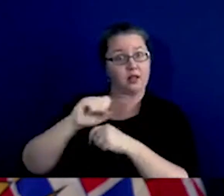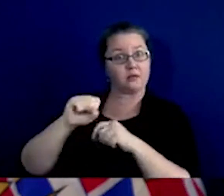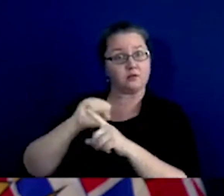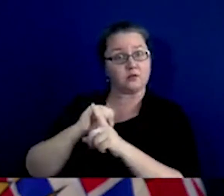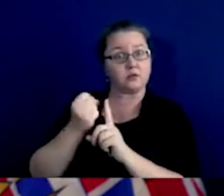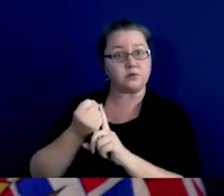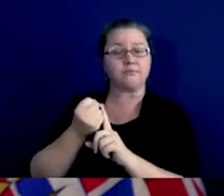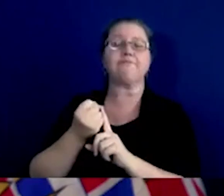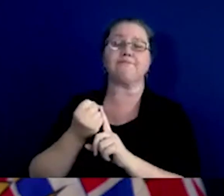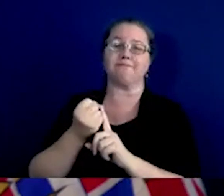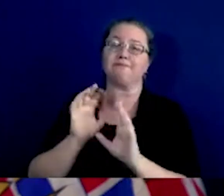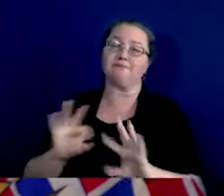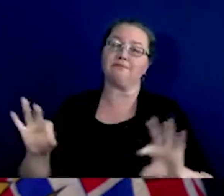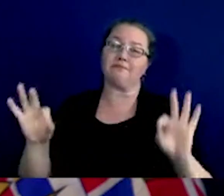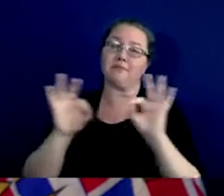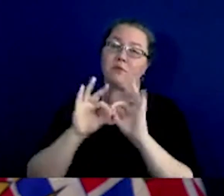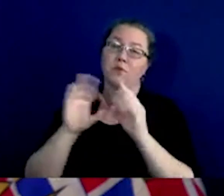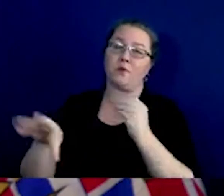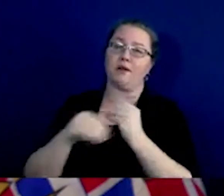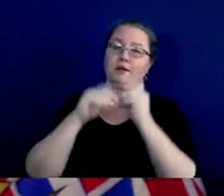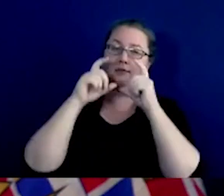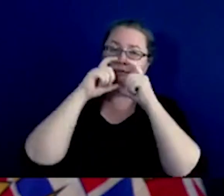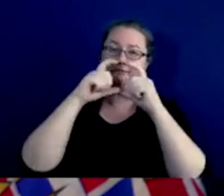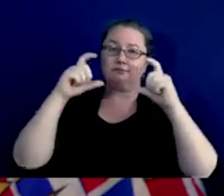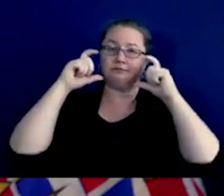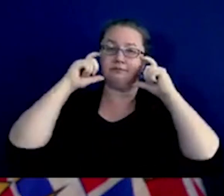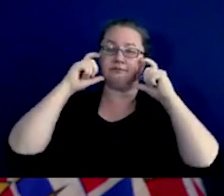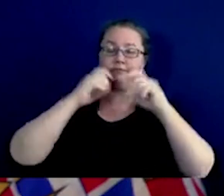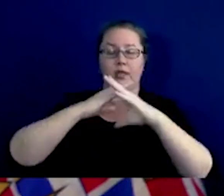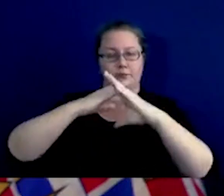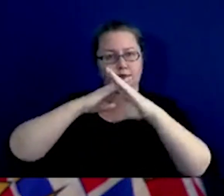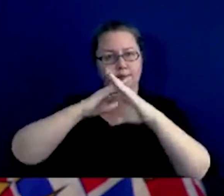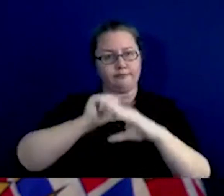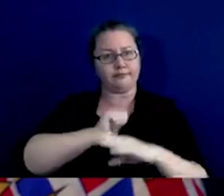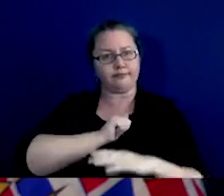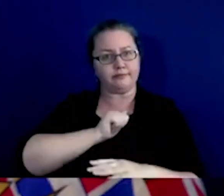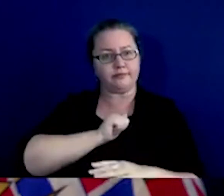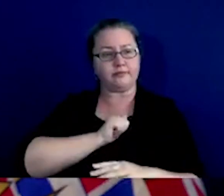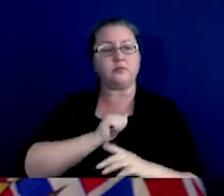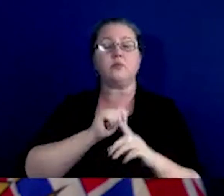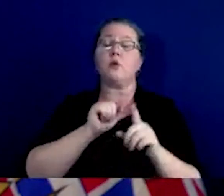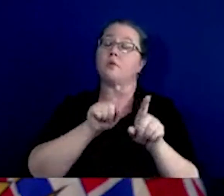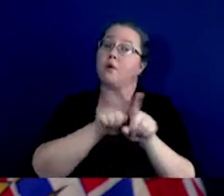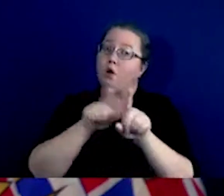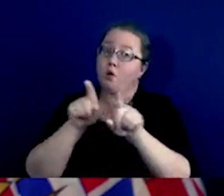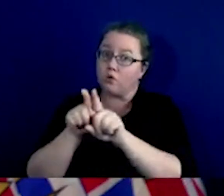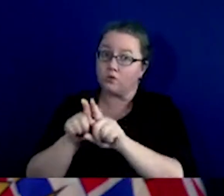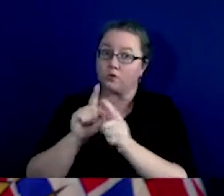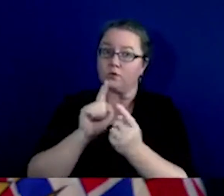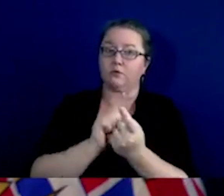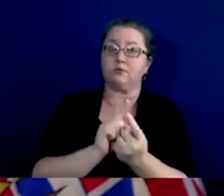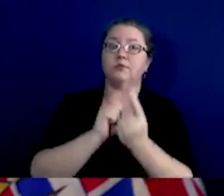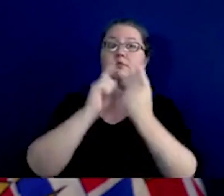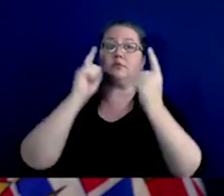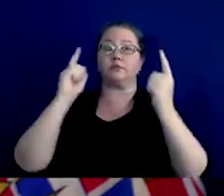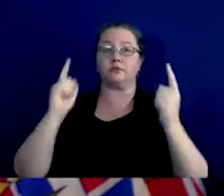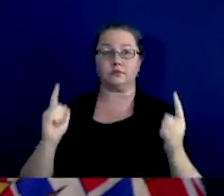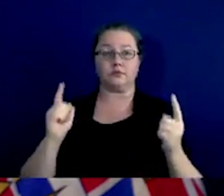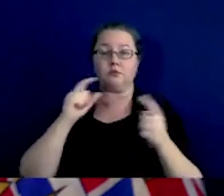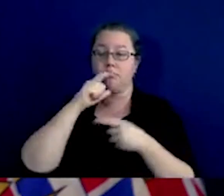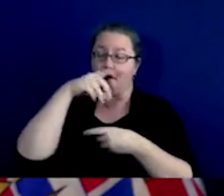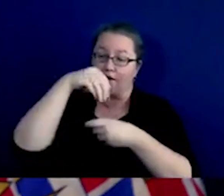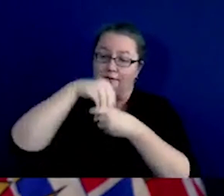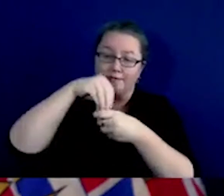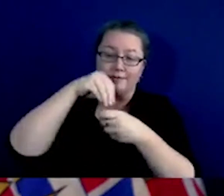when we're in places like transit, when we're inside in enclosed spaces where we need to be there for a period of time and we can't